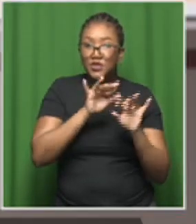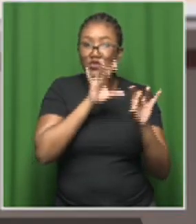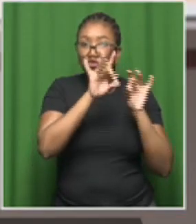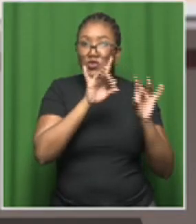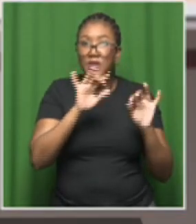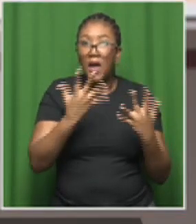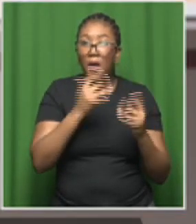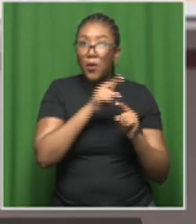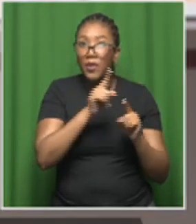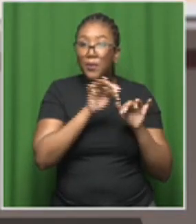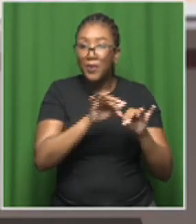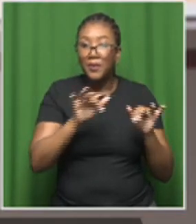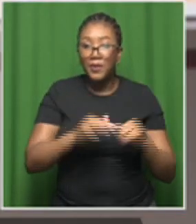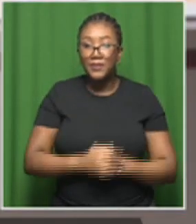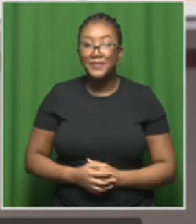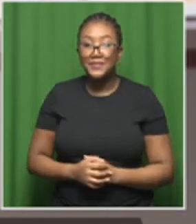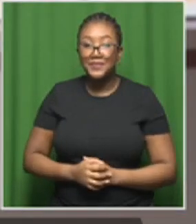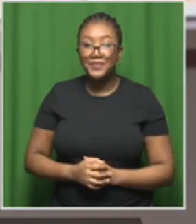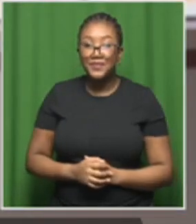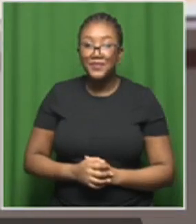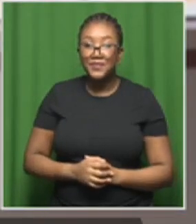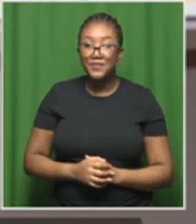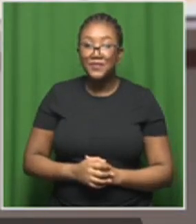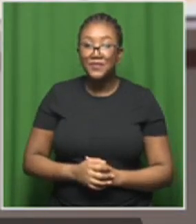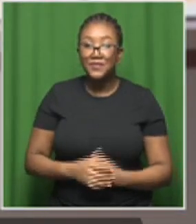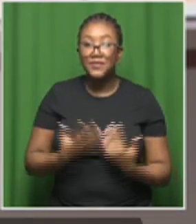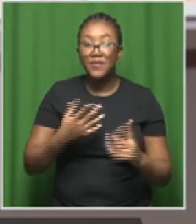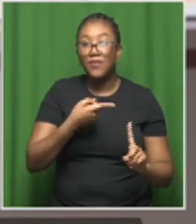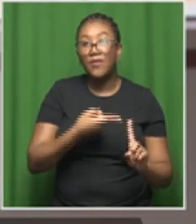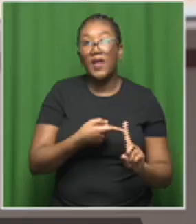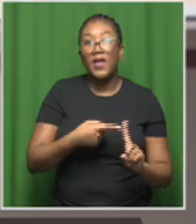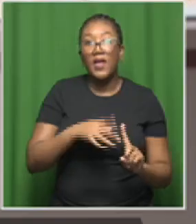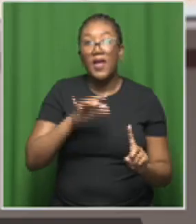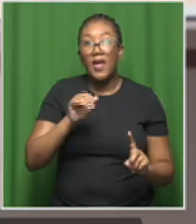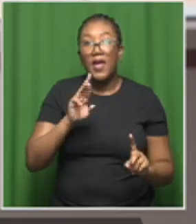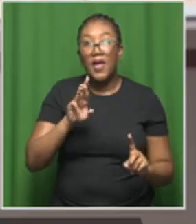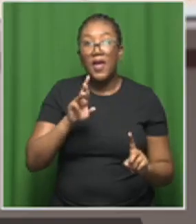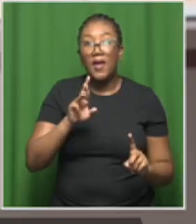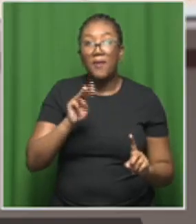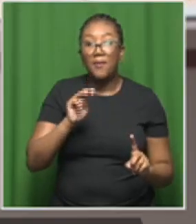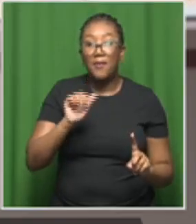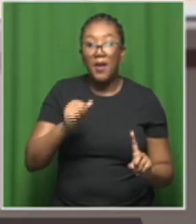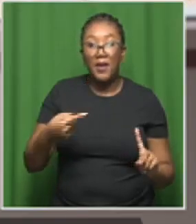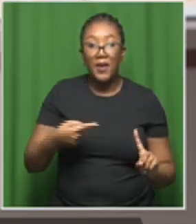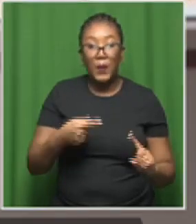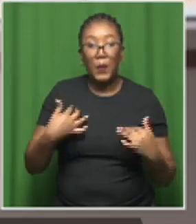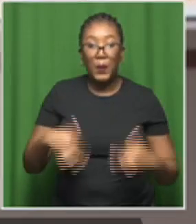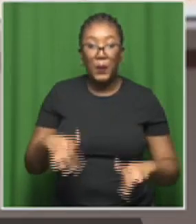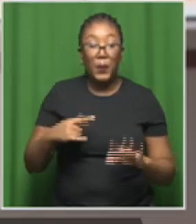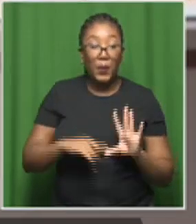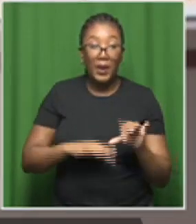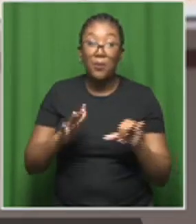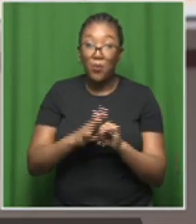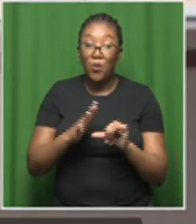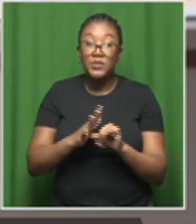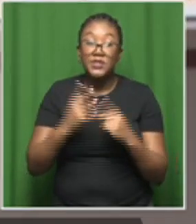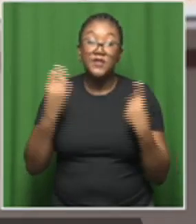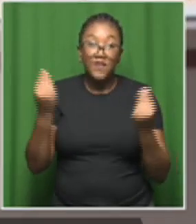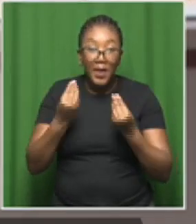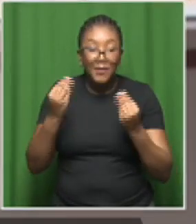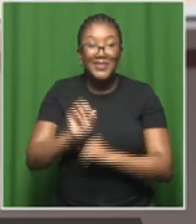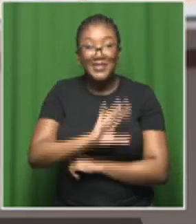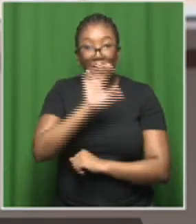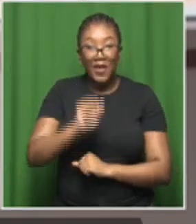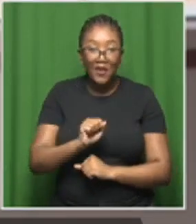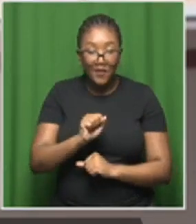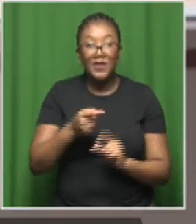Yeah, I think it's both. You know, I mean, if you look at Irma Stern, for example, which is a very important artist, South African artist.